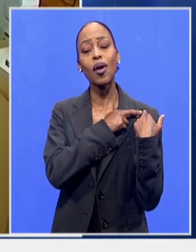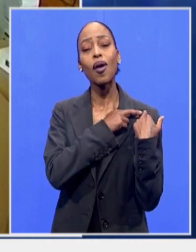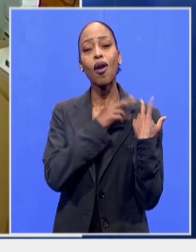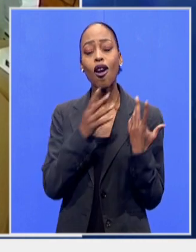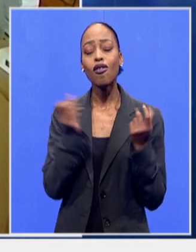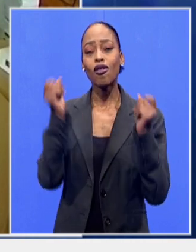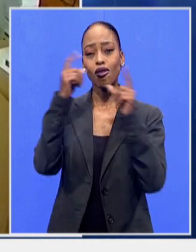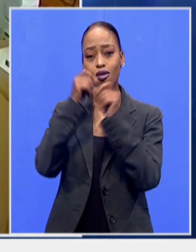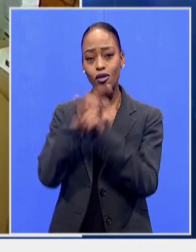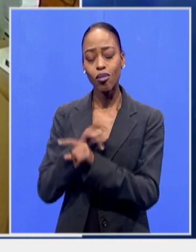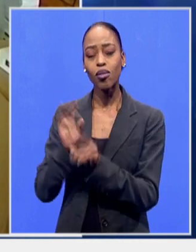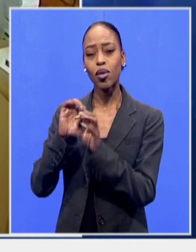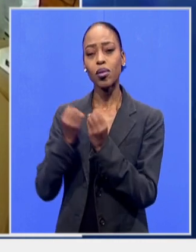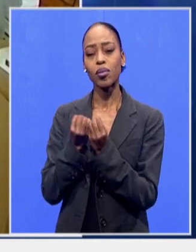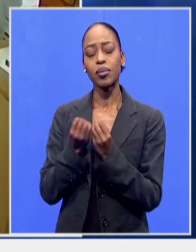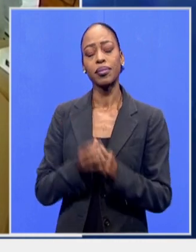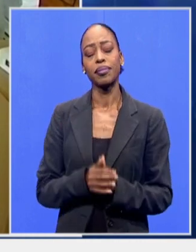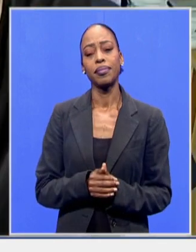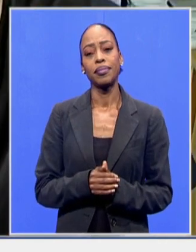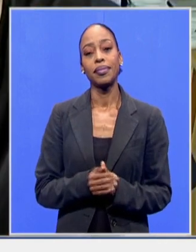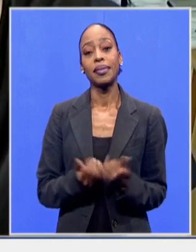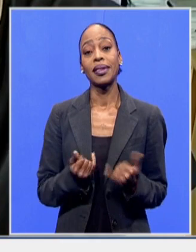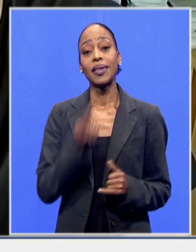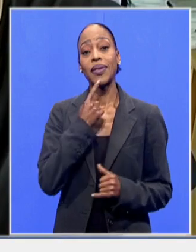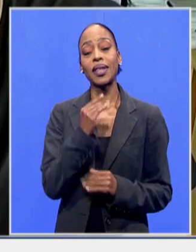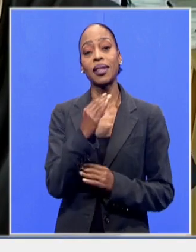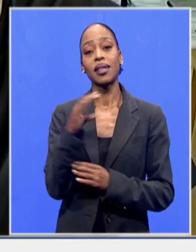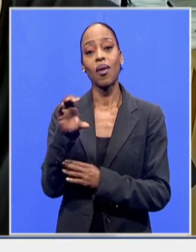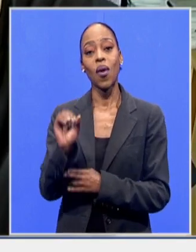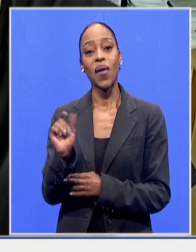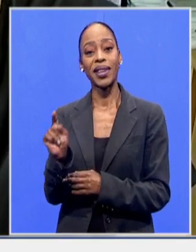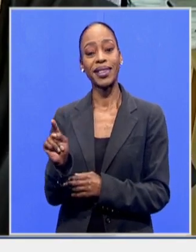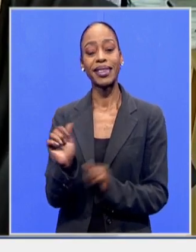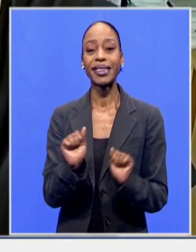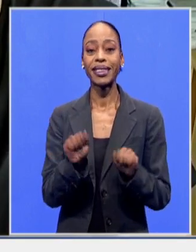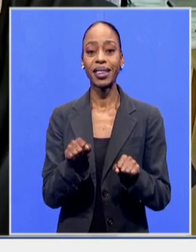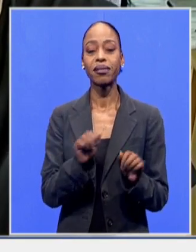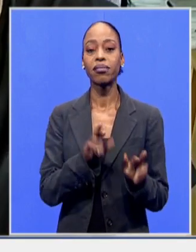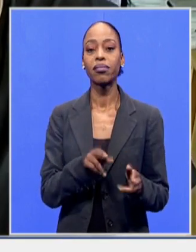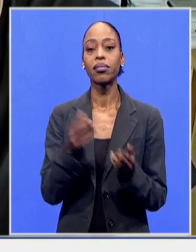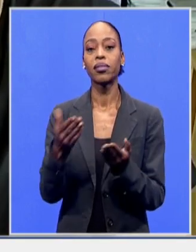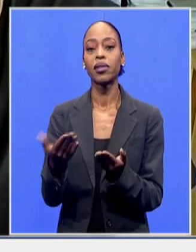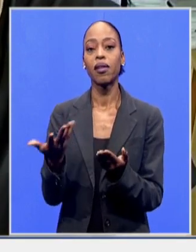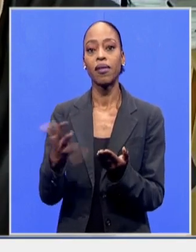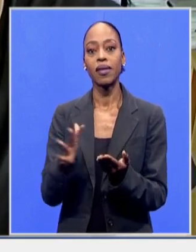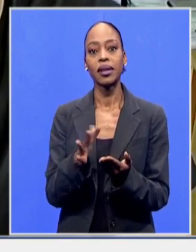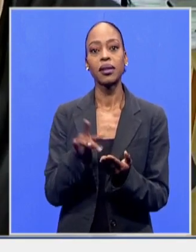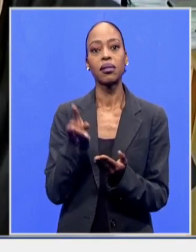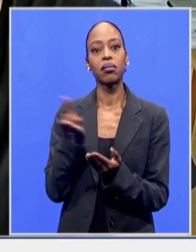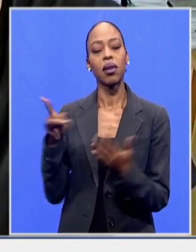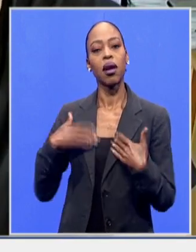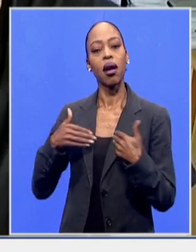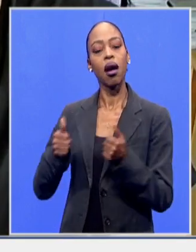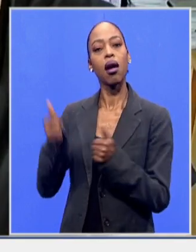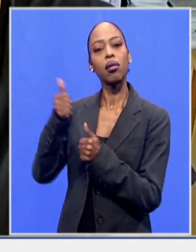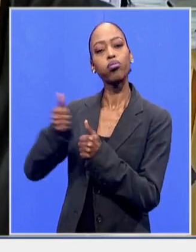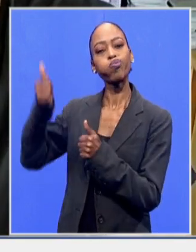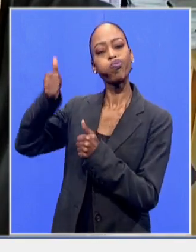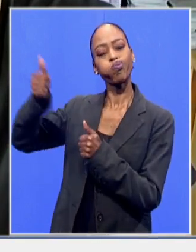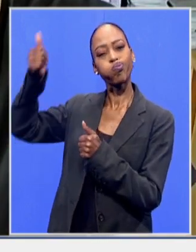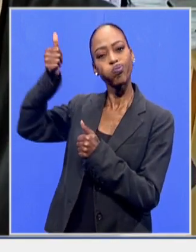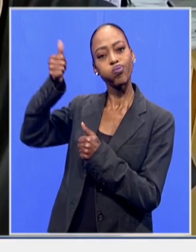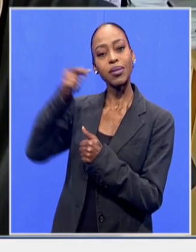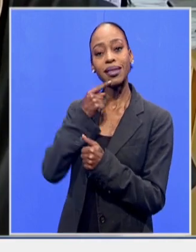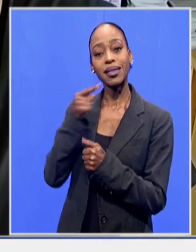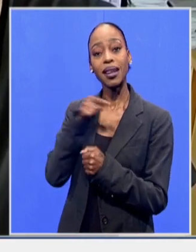complex organization. Yeah, you talk about the CEO. Of course, the recommendation made by the Health Ombud is that the CEO of the Rahima